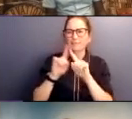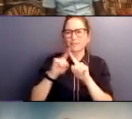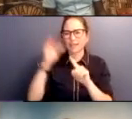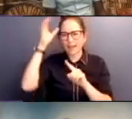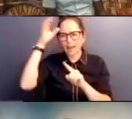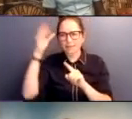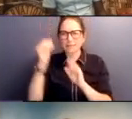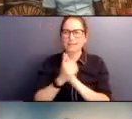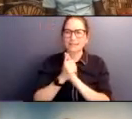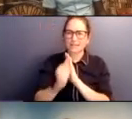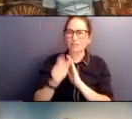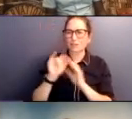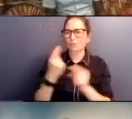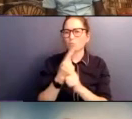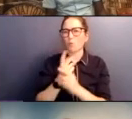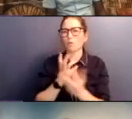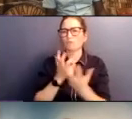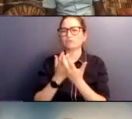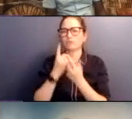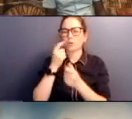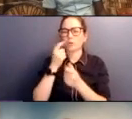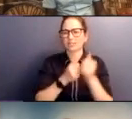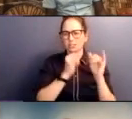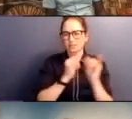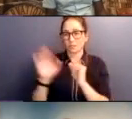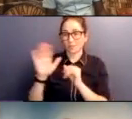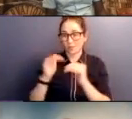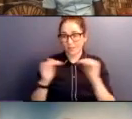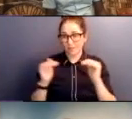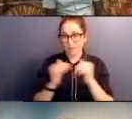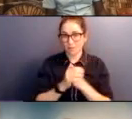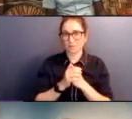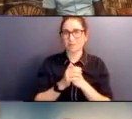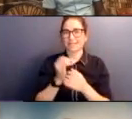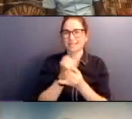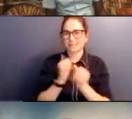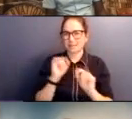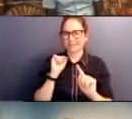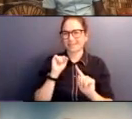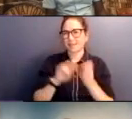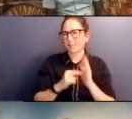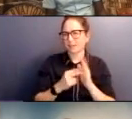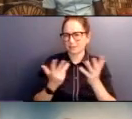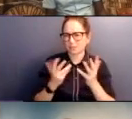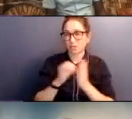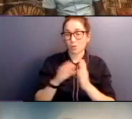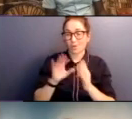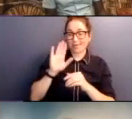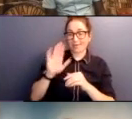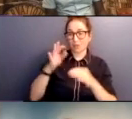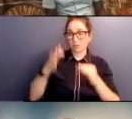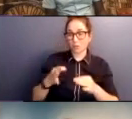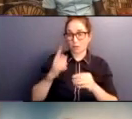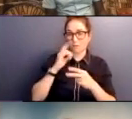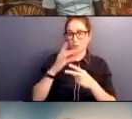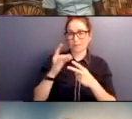skills appropriate to each individual's level. Independence, meaning students' choice for